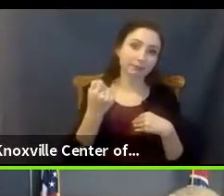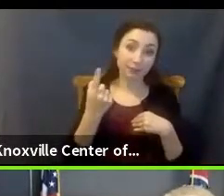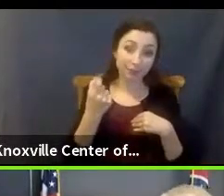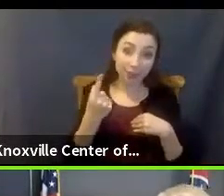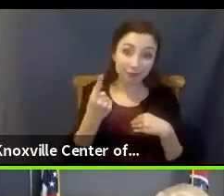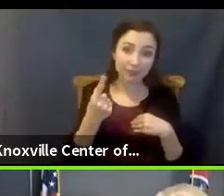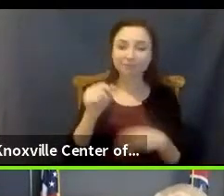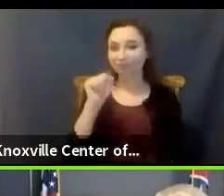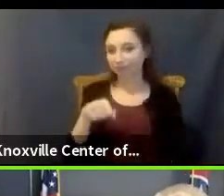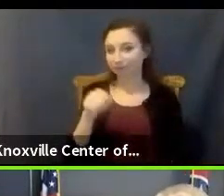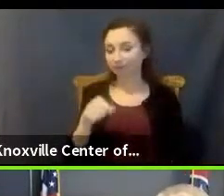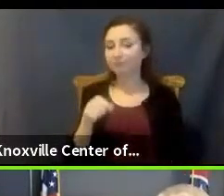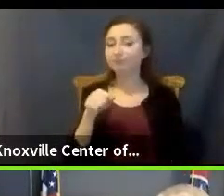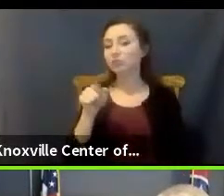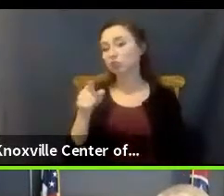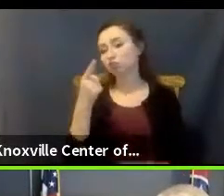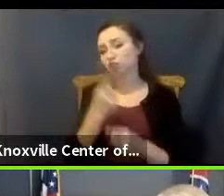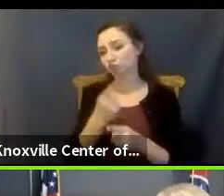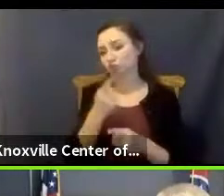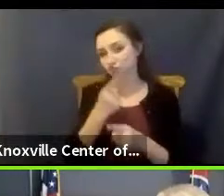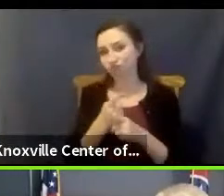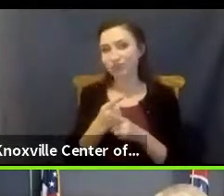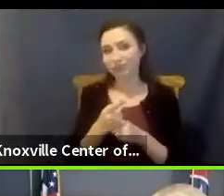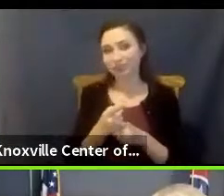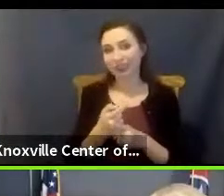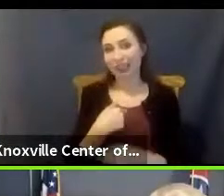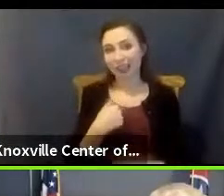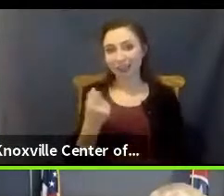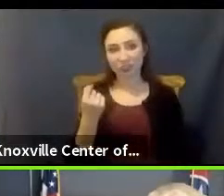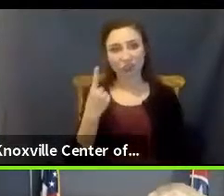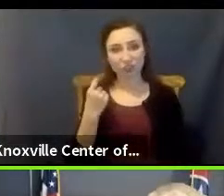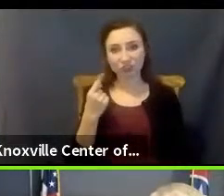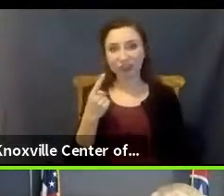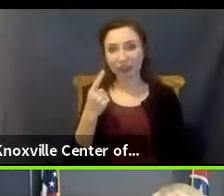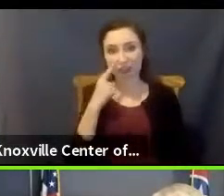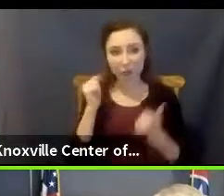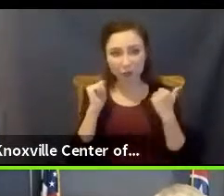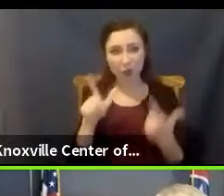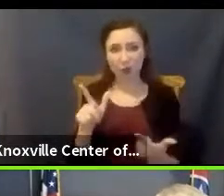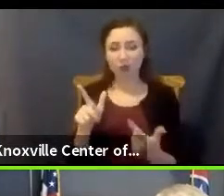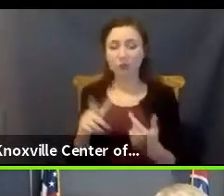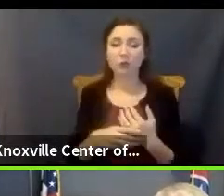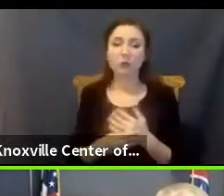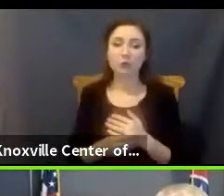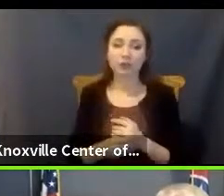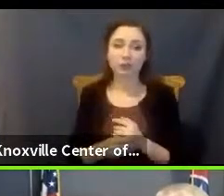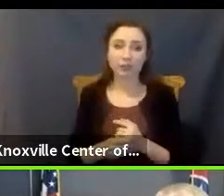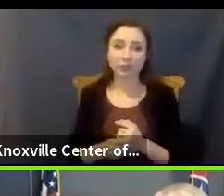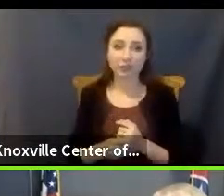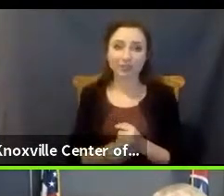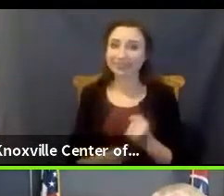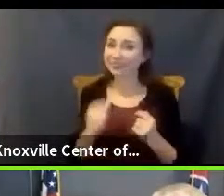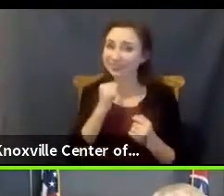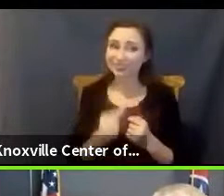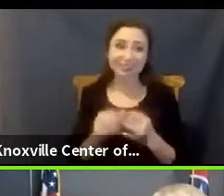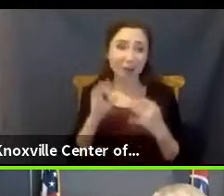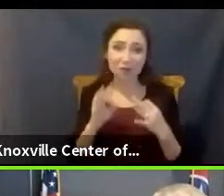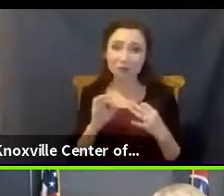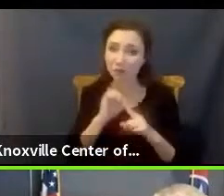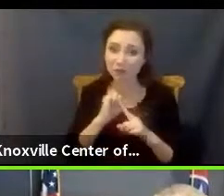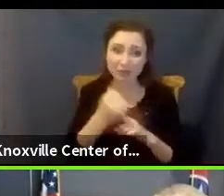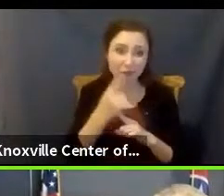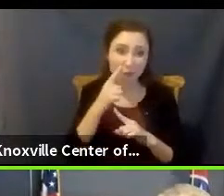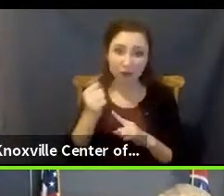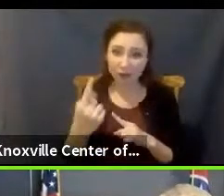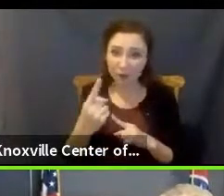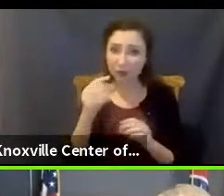And you're exactly right, though. I mean, I understand, and I think we all do. This is not a great situation for anyone. None of us want to